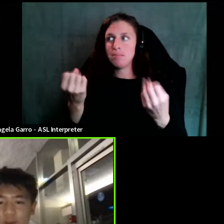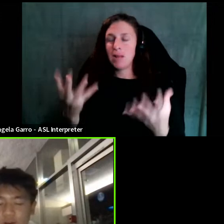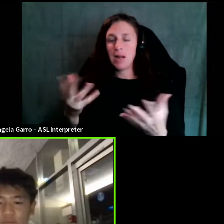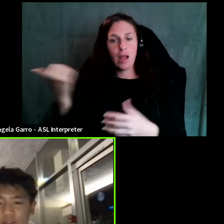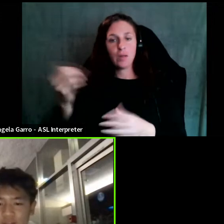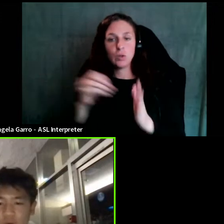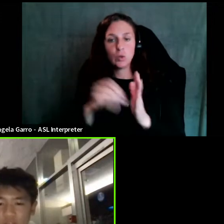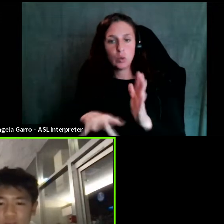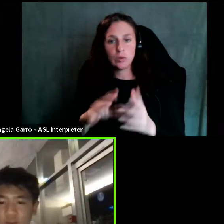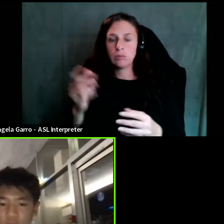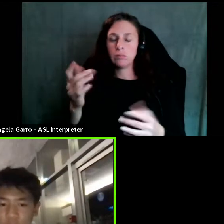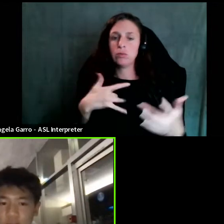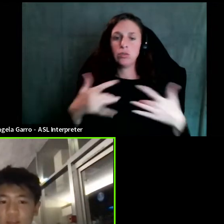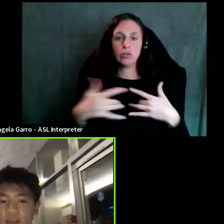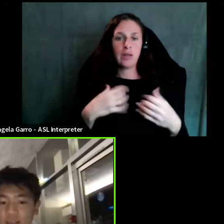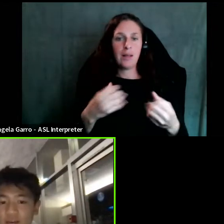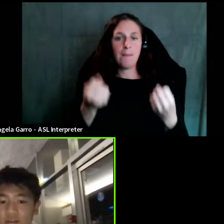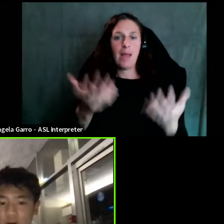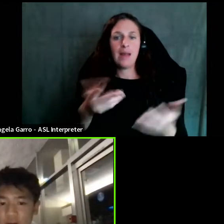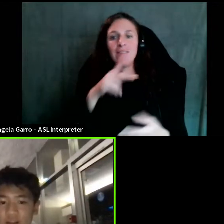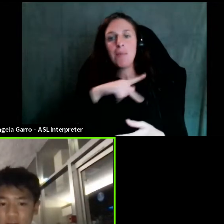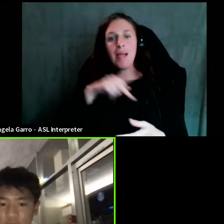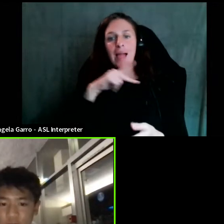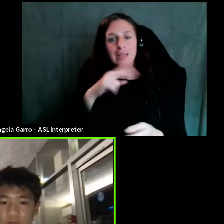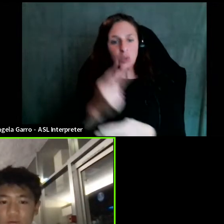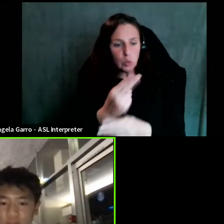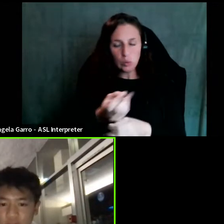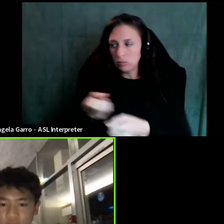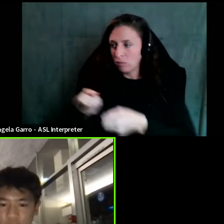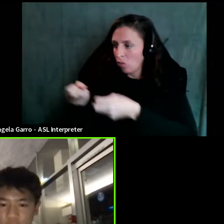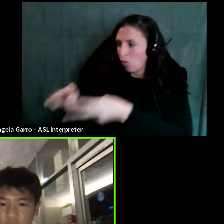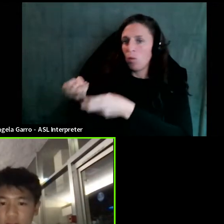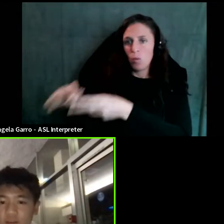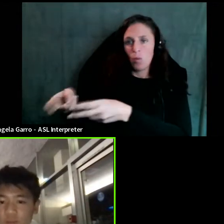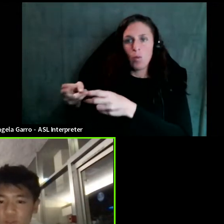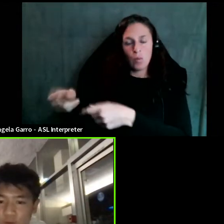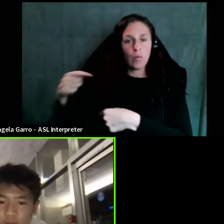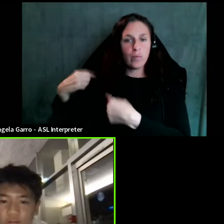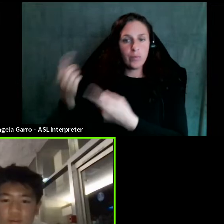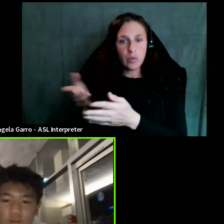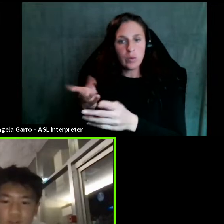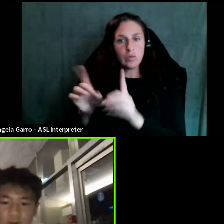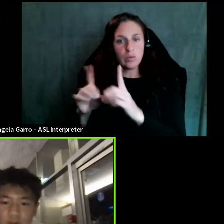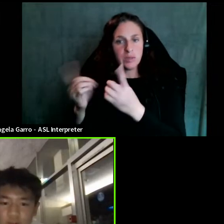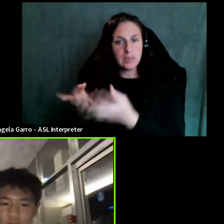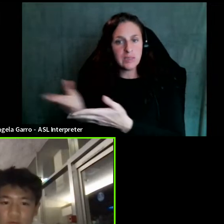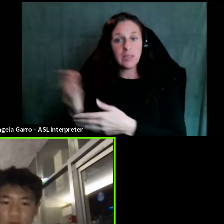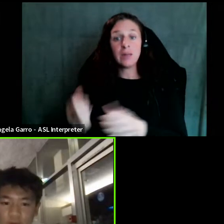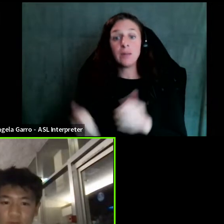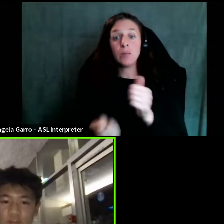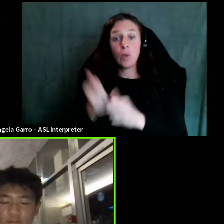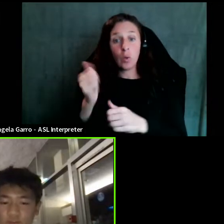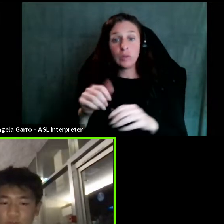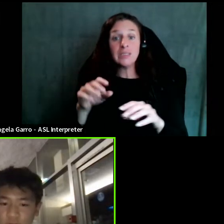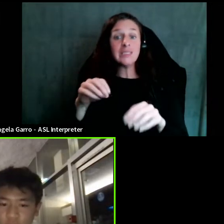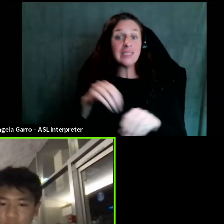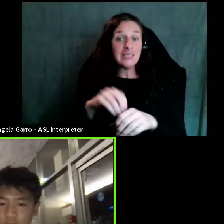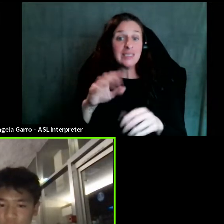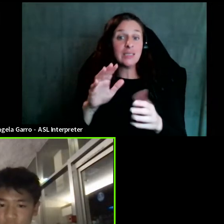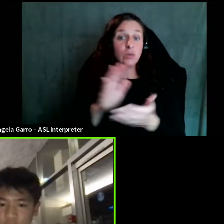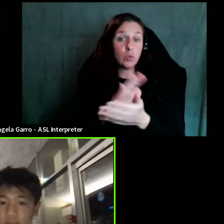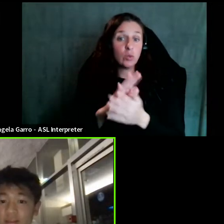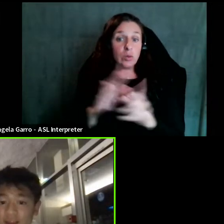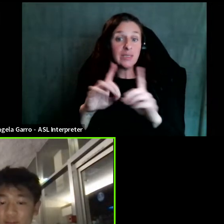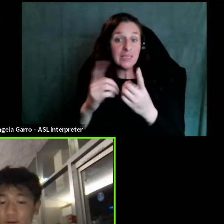concerned about the amount of plastic waste being used and discarded at schools throughout the district. The majority of students in our district schools receive free brunch